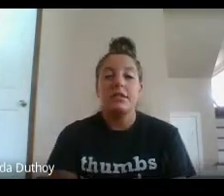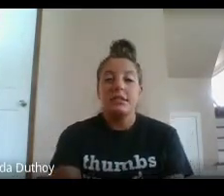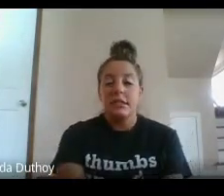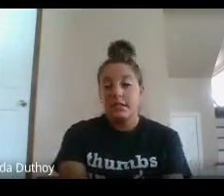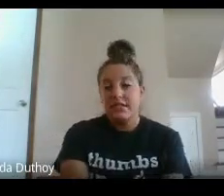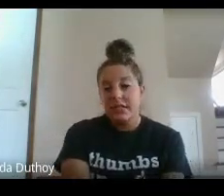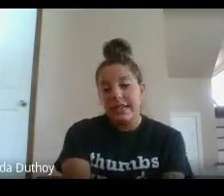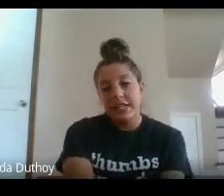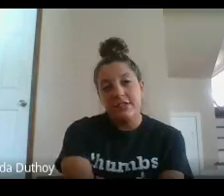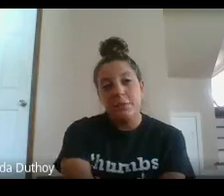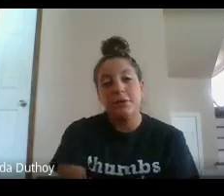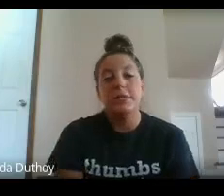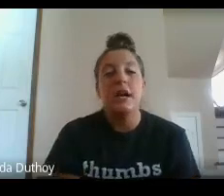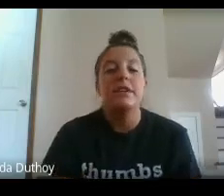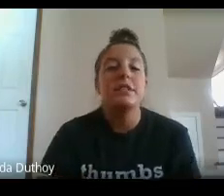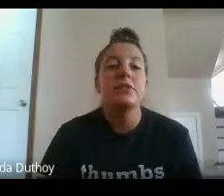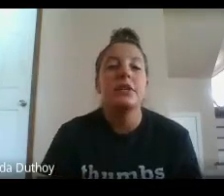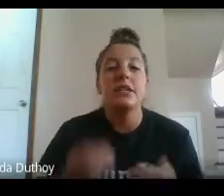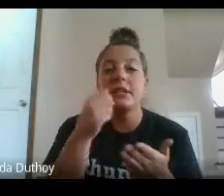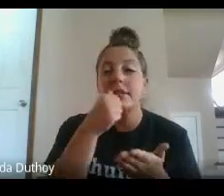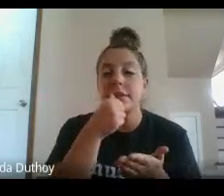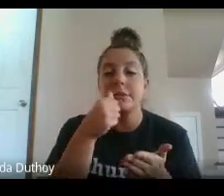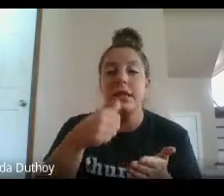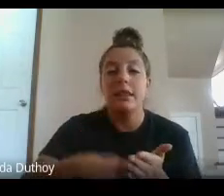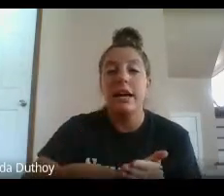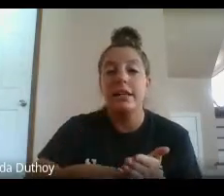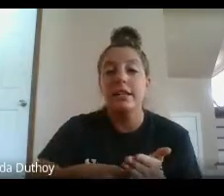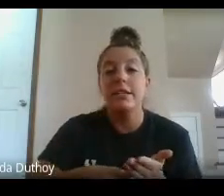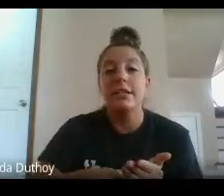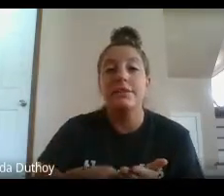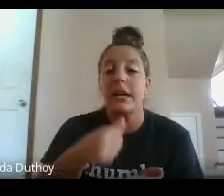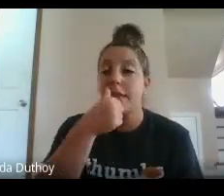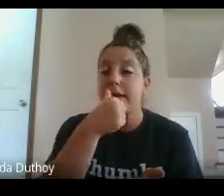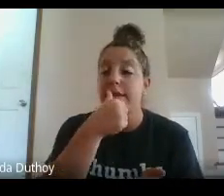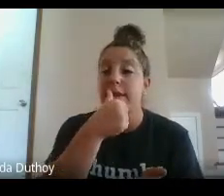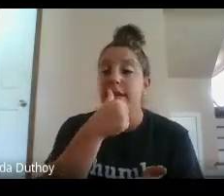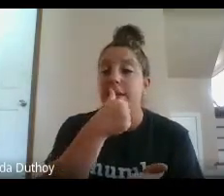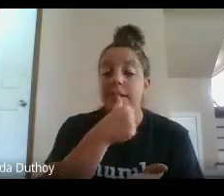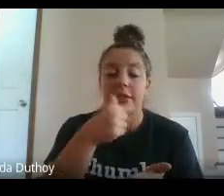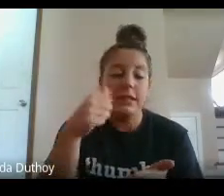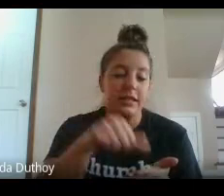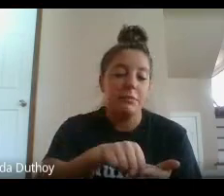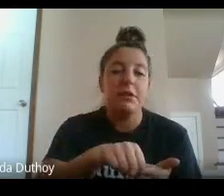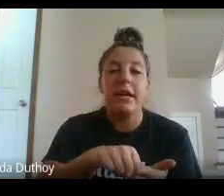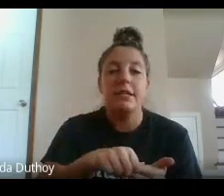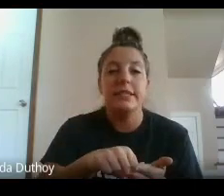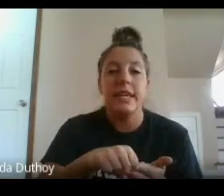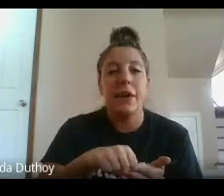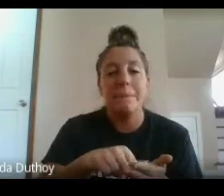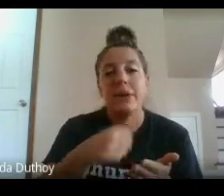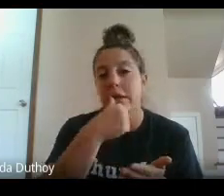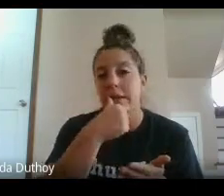Post office. There's different signs for post office. You can either do letter. This is how you sign letter, like you're licking and putting